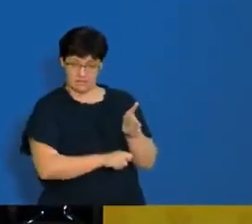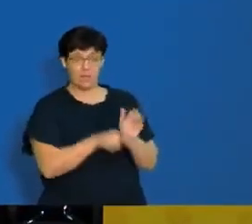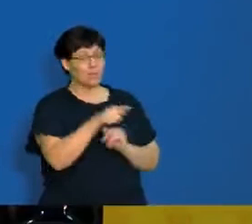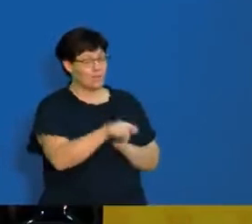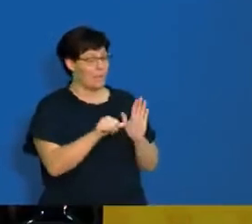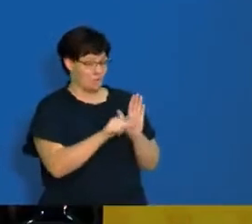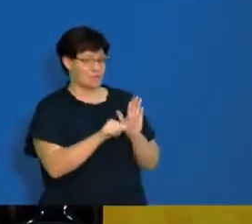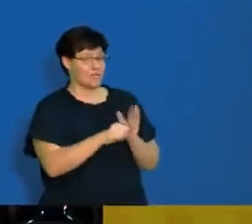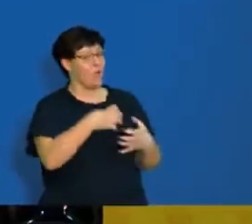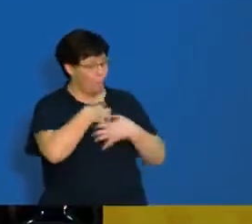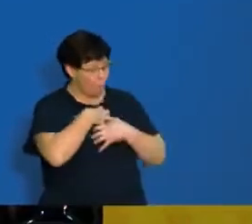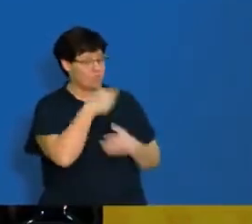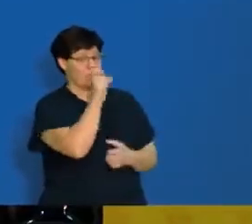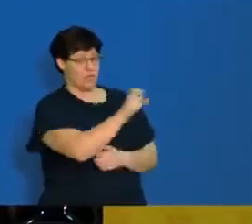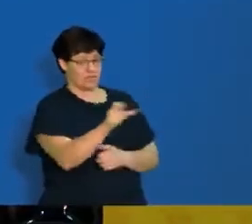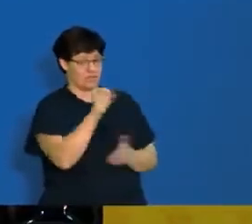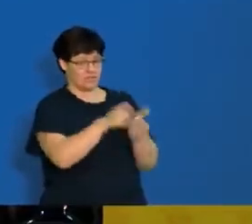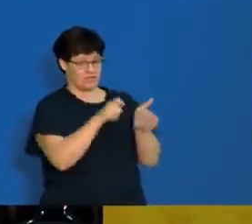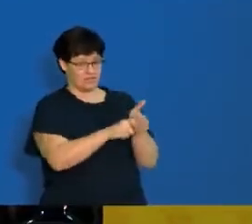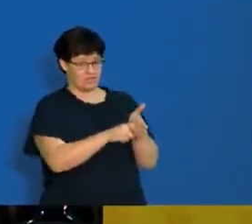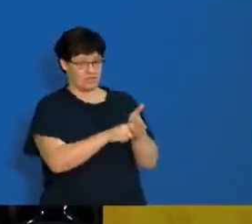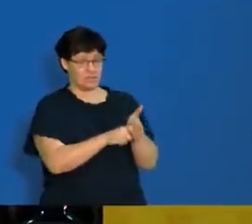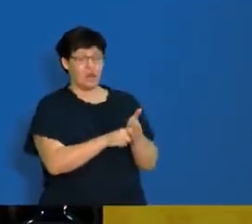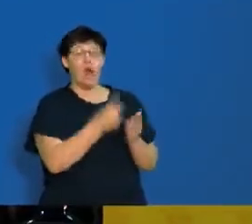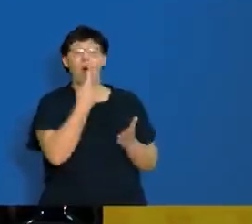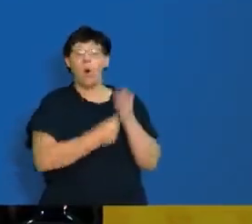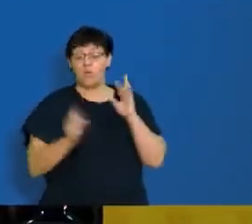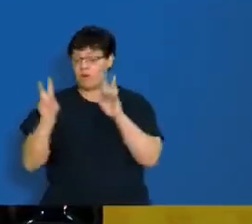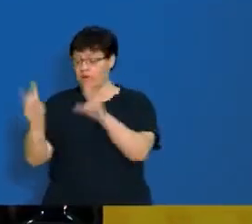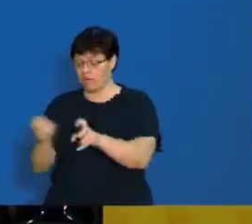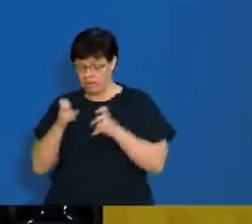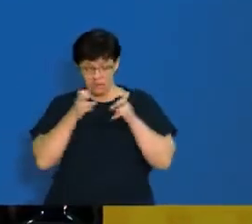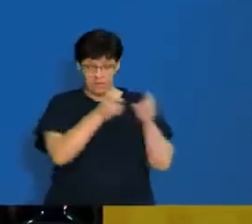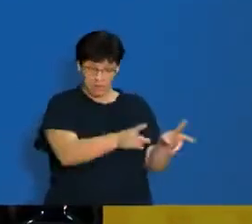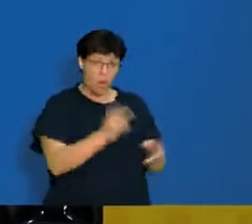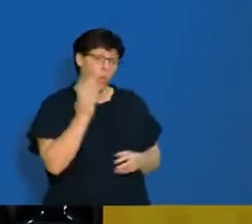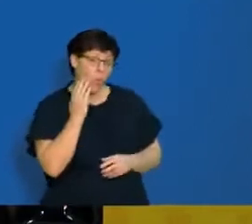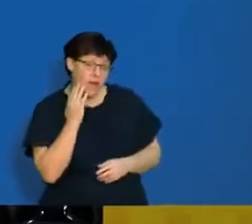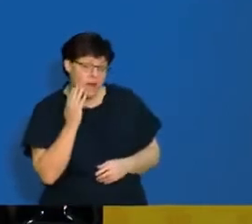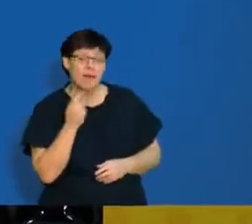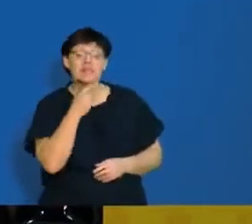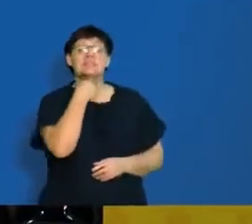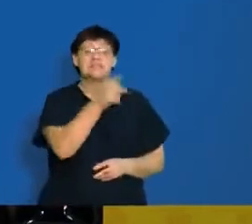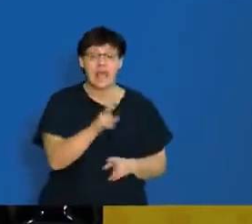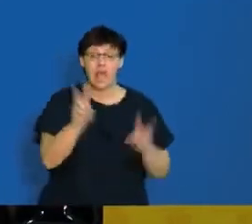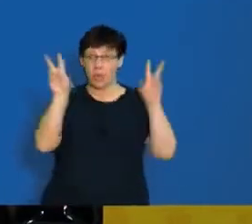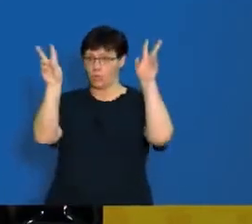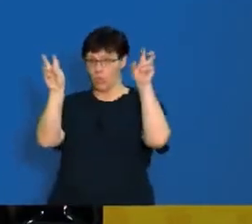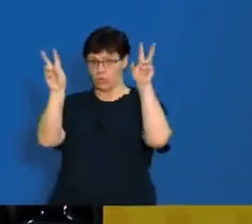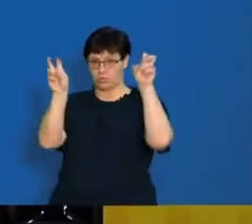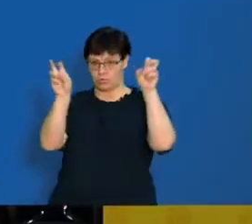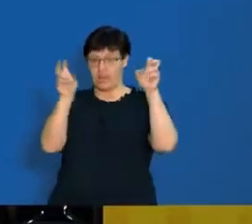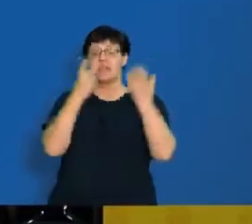very important. Okay, the only time you can take the words of the source as they are is when you are asked to